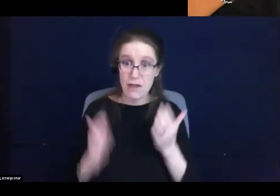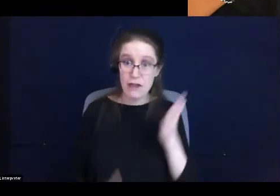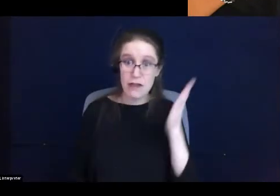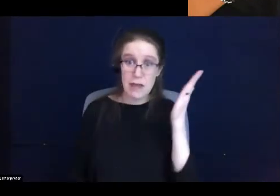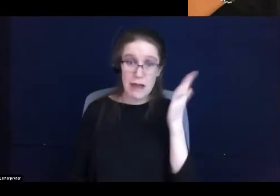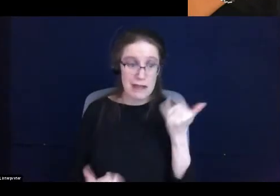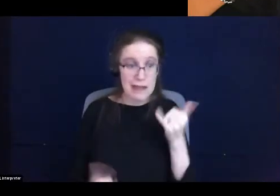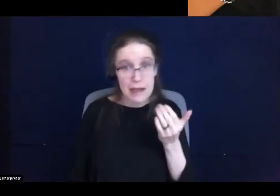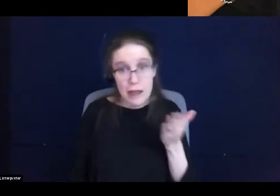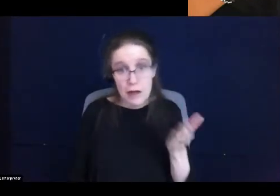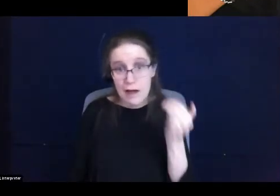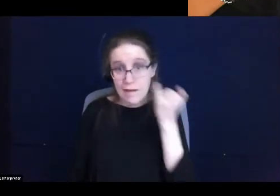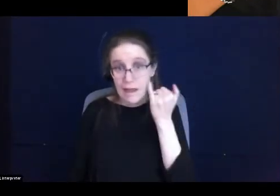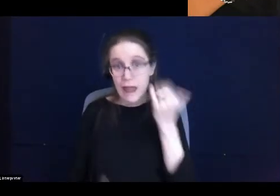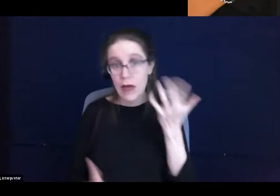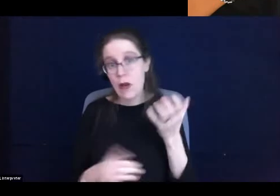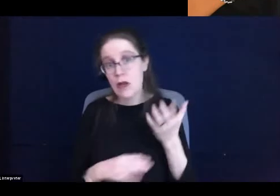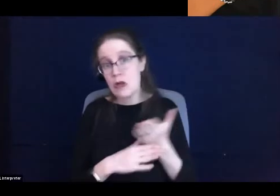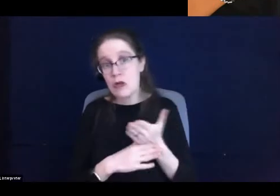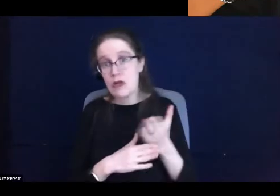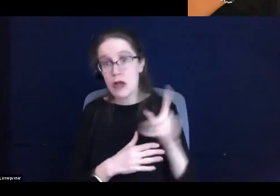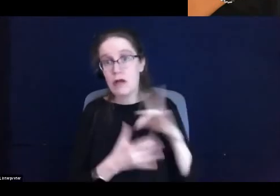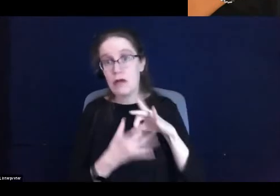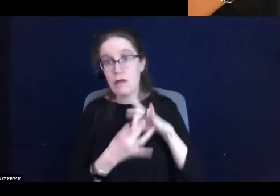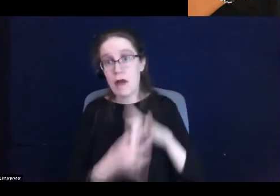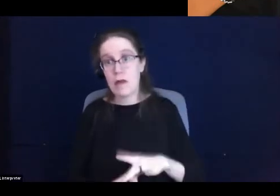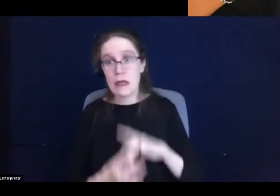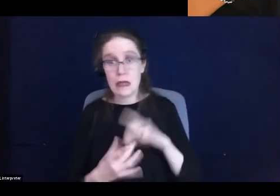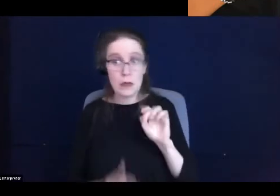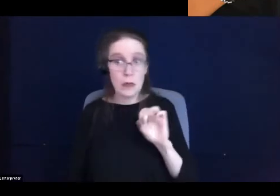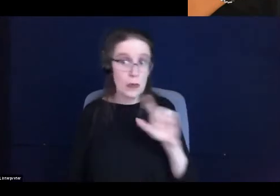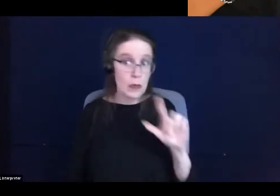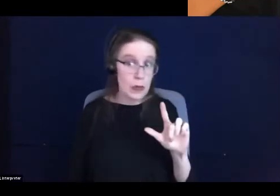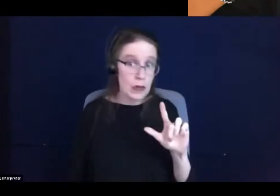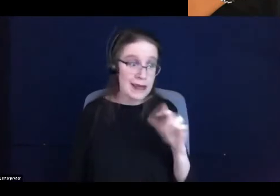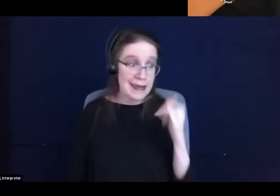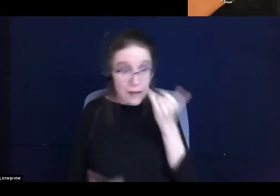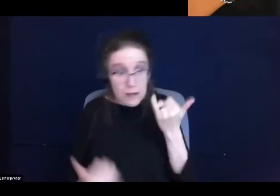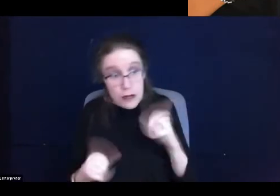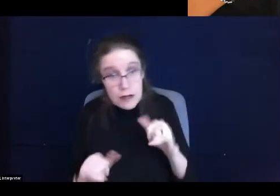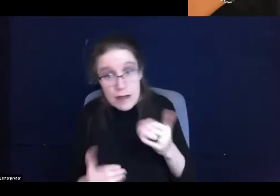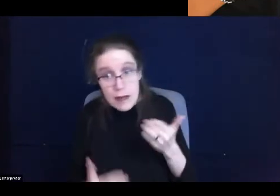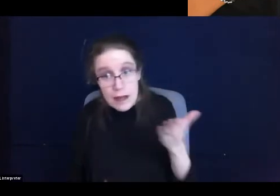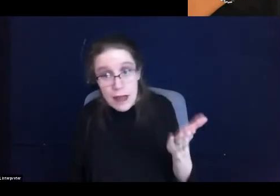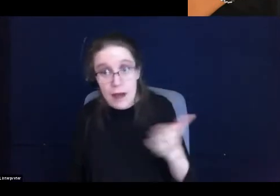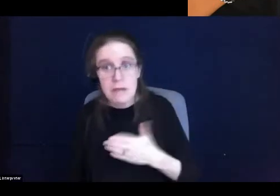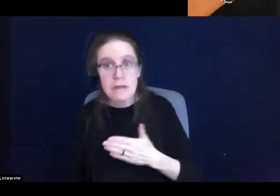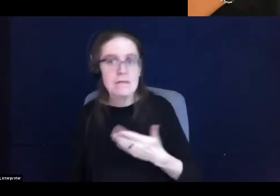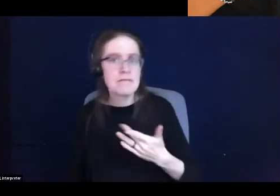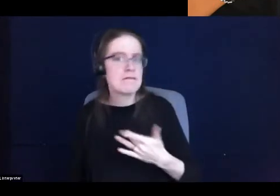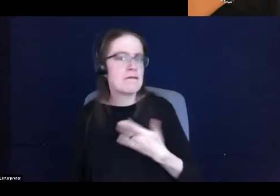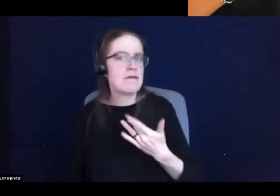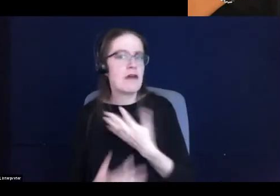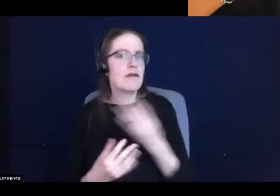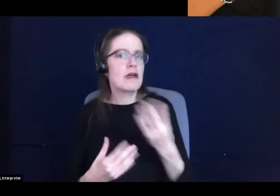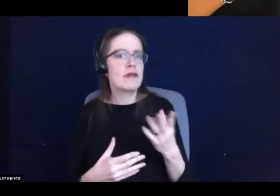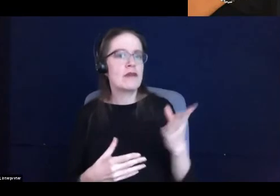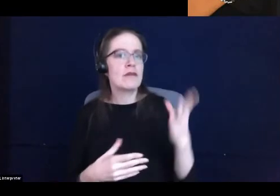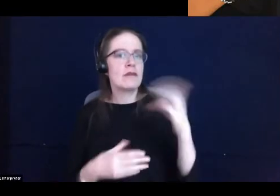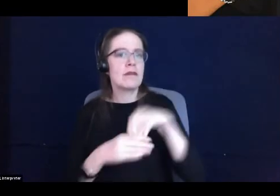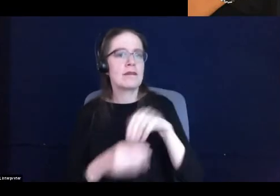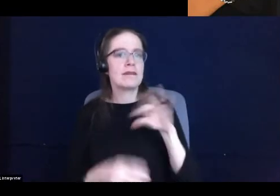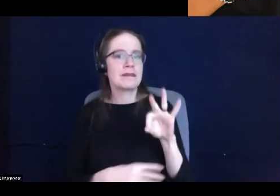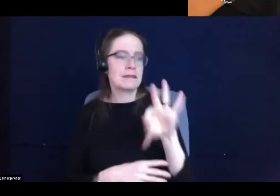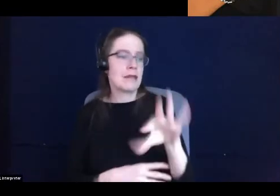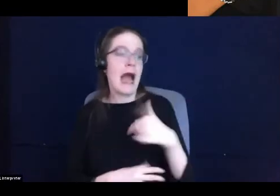a grounding tool that they use. So if you are still there, a survivor speaker, you can feel free to unmute yourselves and share that one, because I don't want to describe